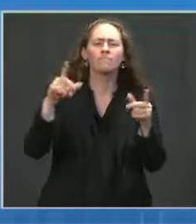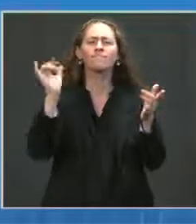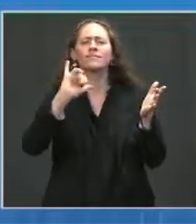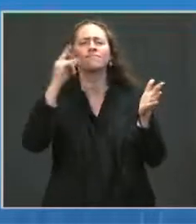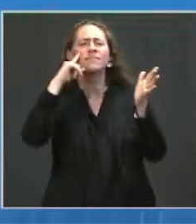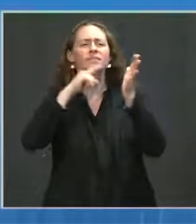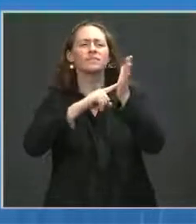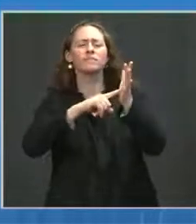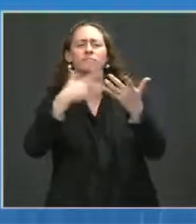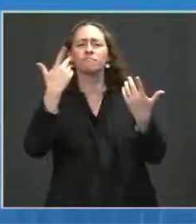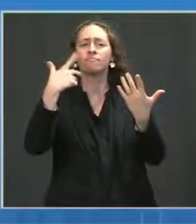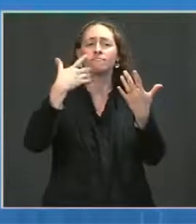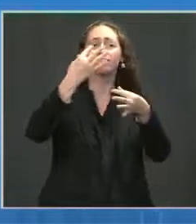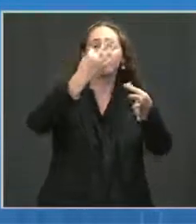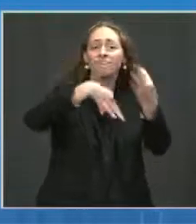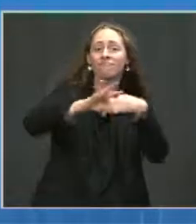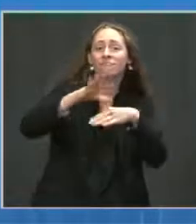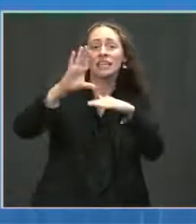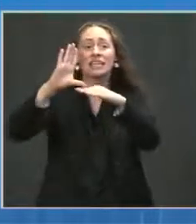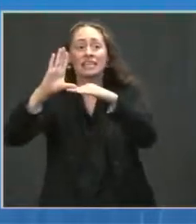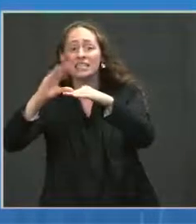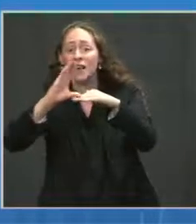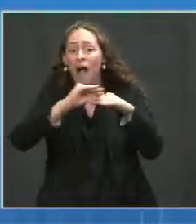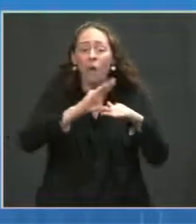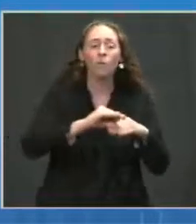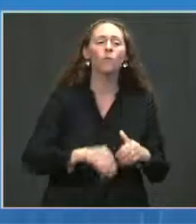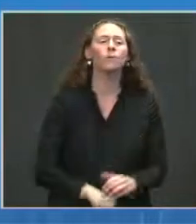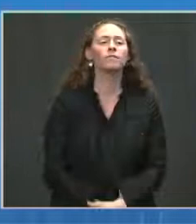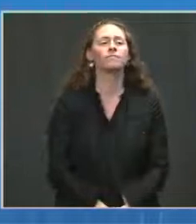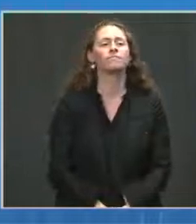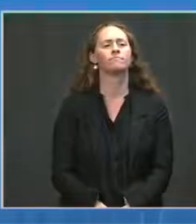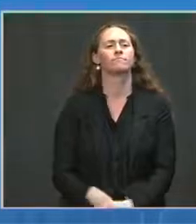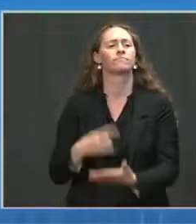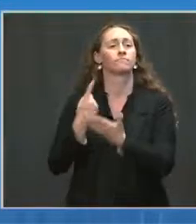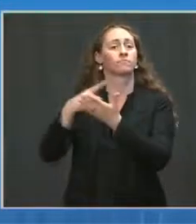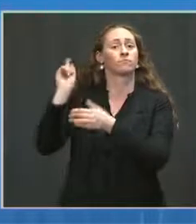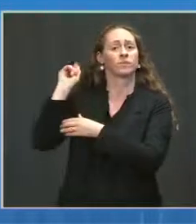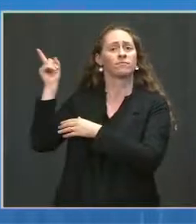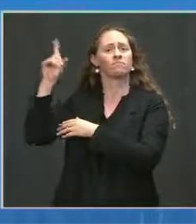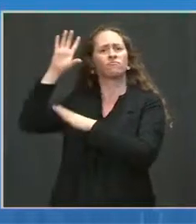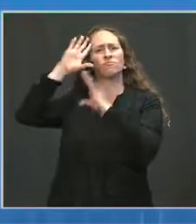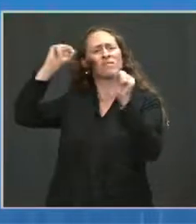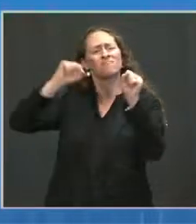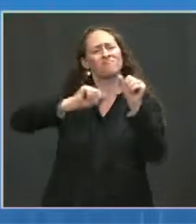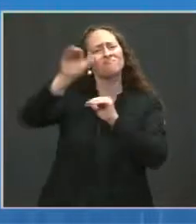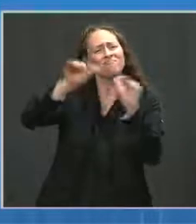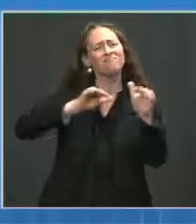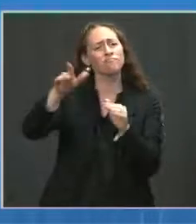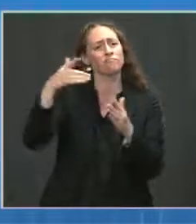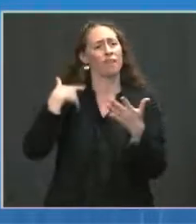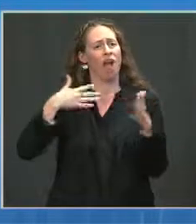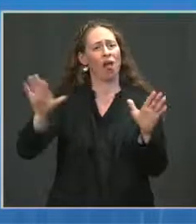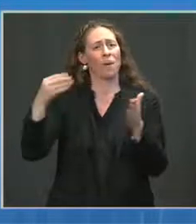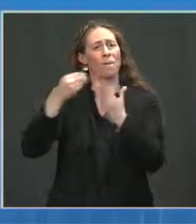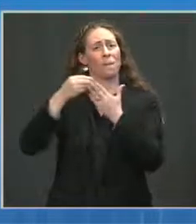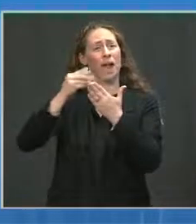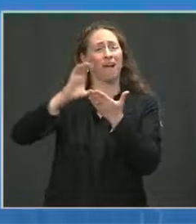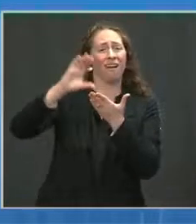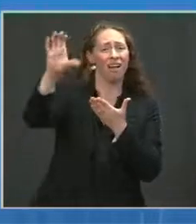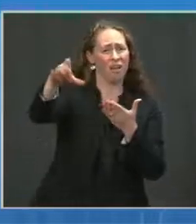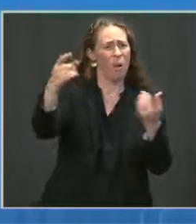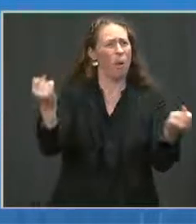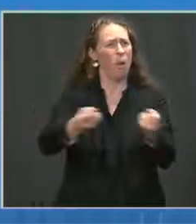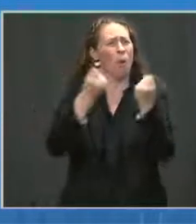effort. Last week, the President called on states and local governments to use funding they have received, including from the American Rescue